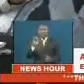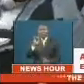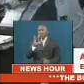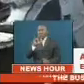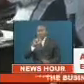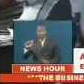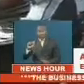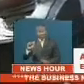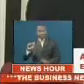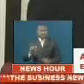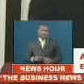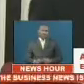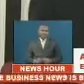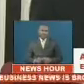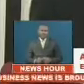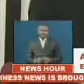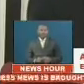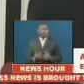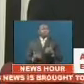economy of the ECOWAS bloc.